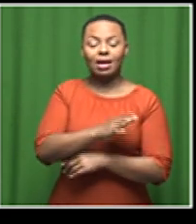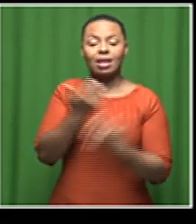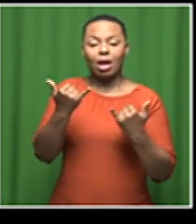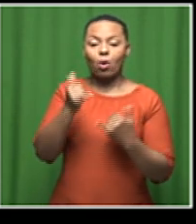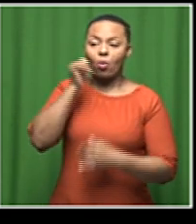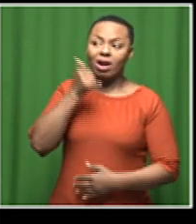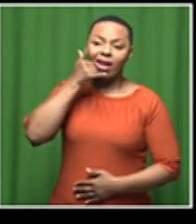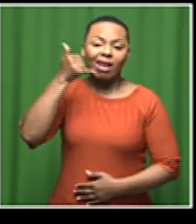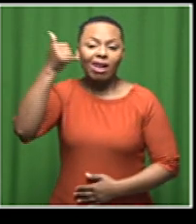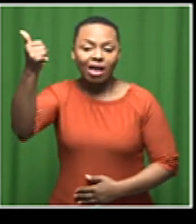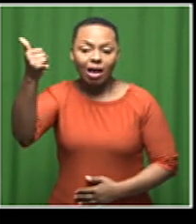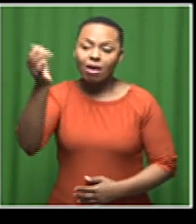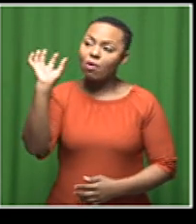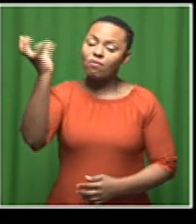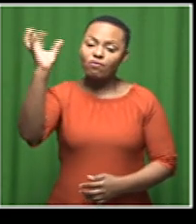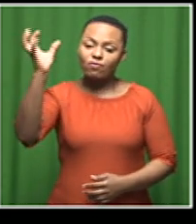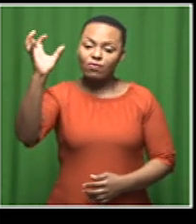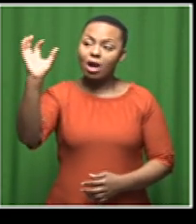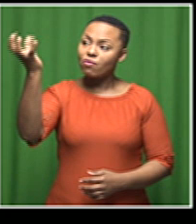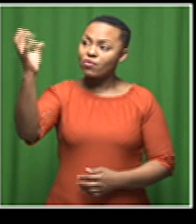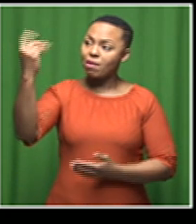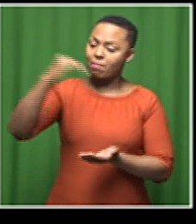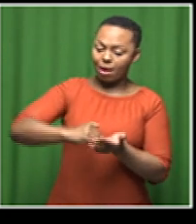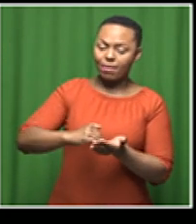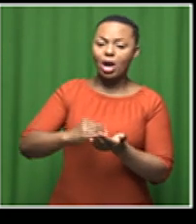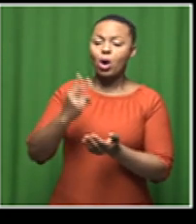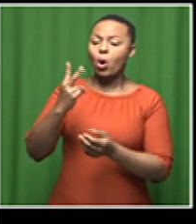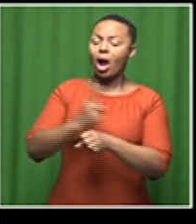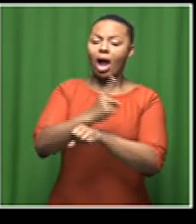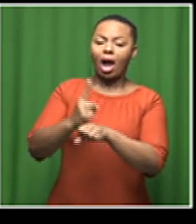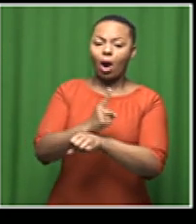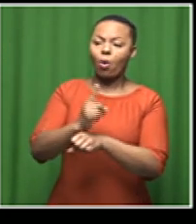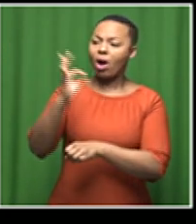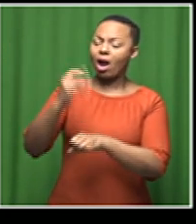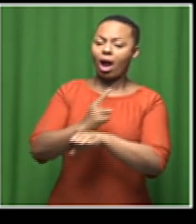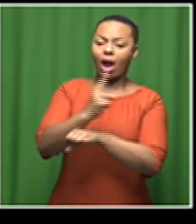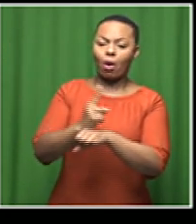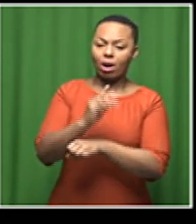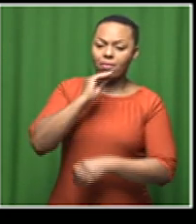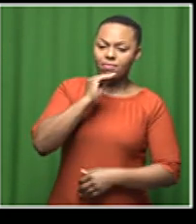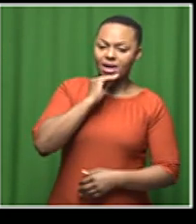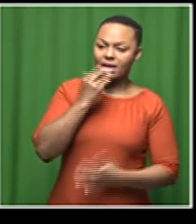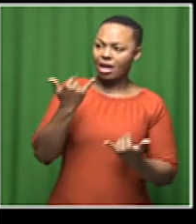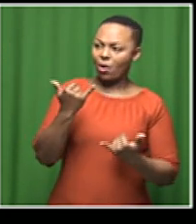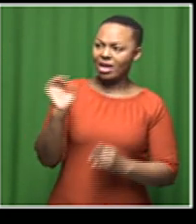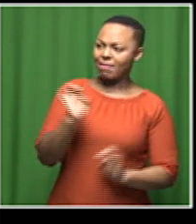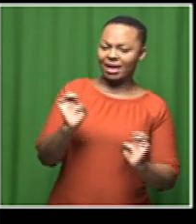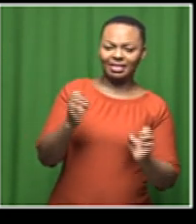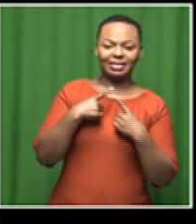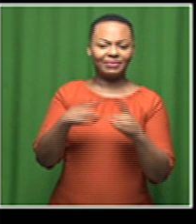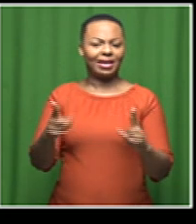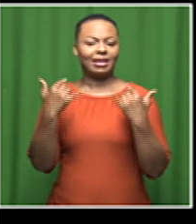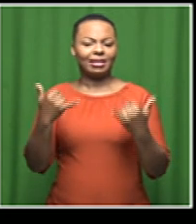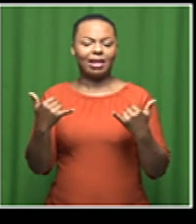an ambulance, if an ambulance will come after 2-3 hours, then that doesn't mean that it's still an emergency. And we